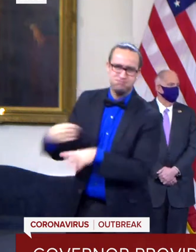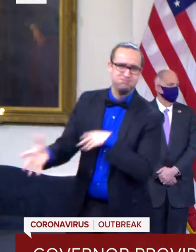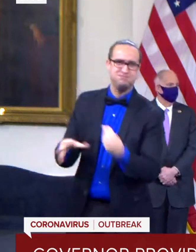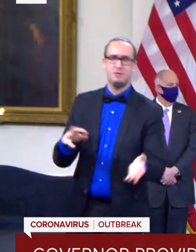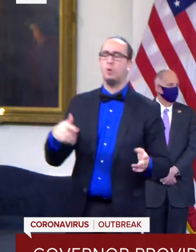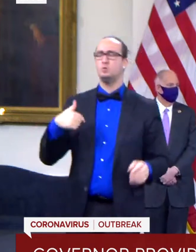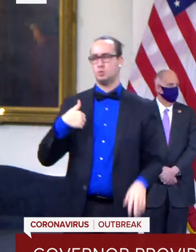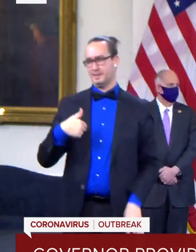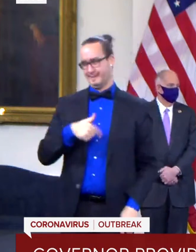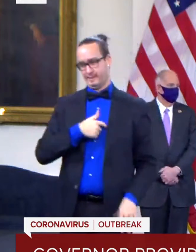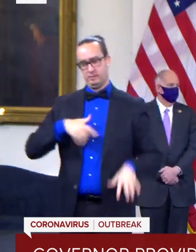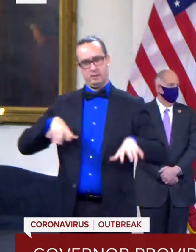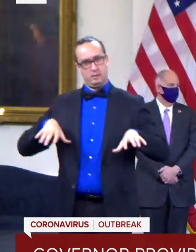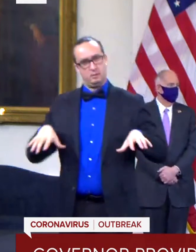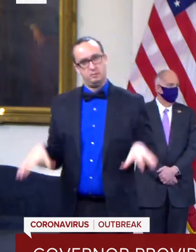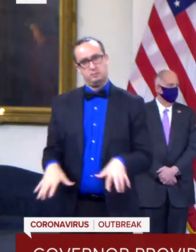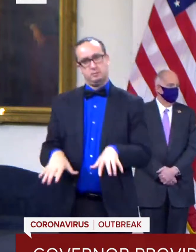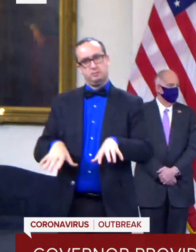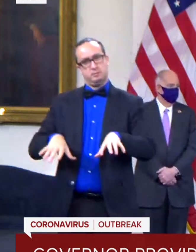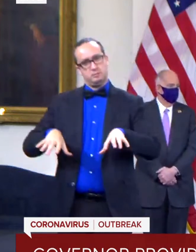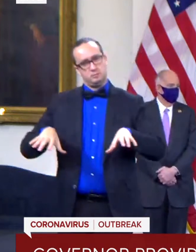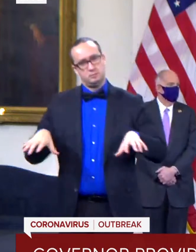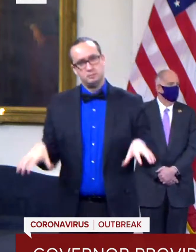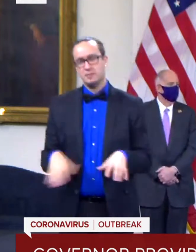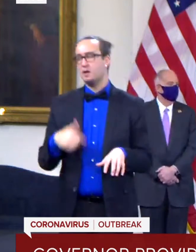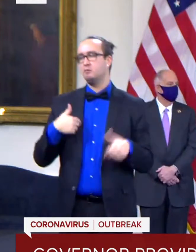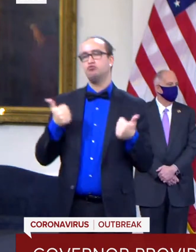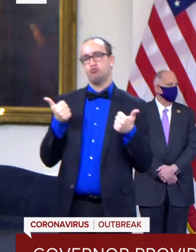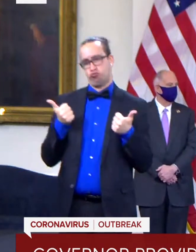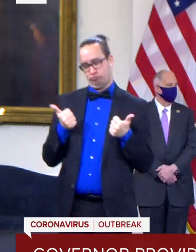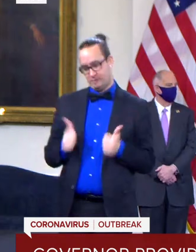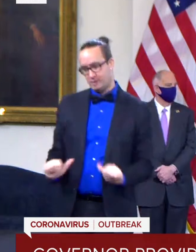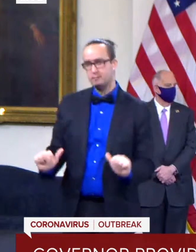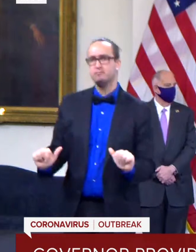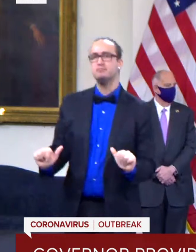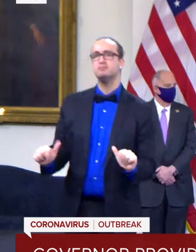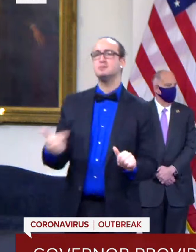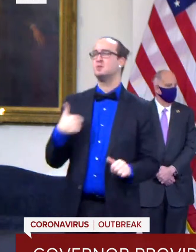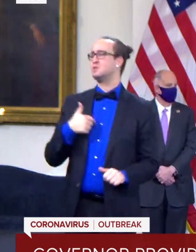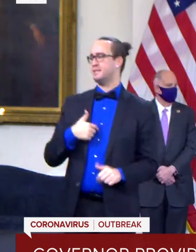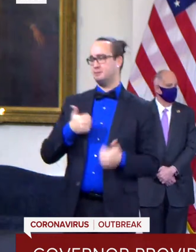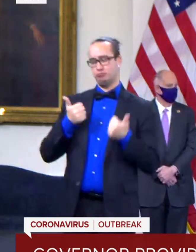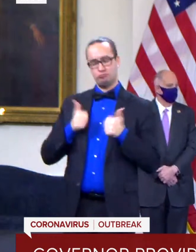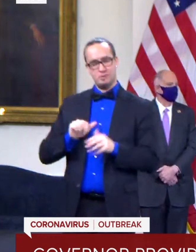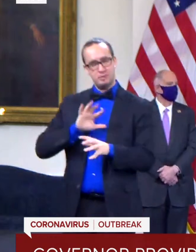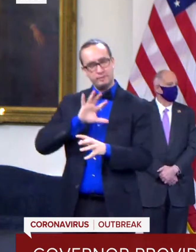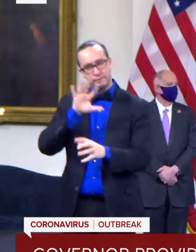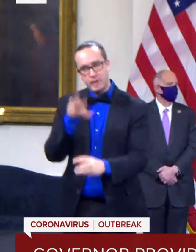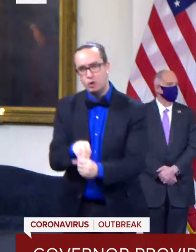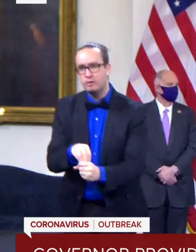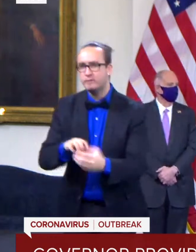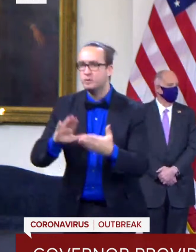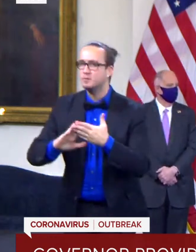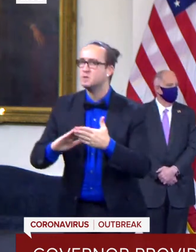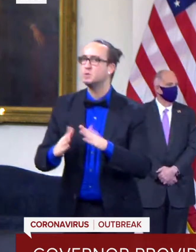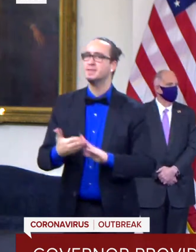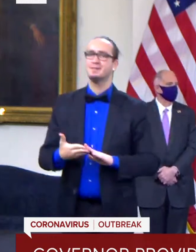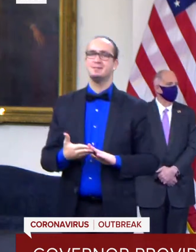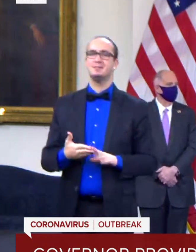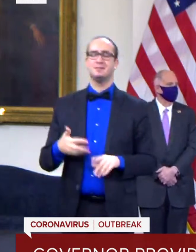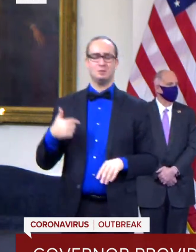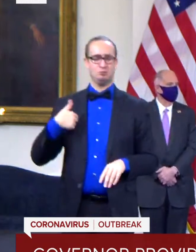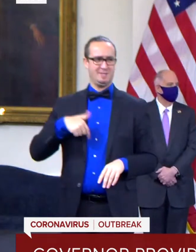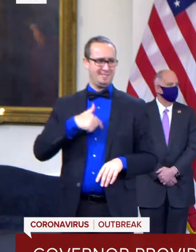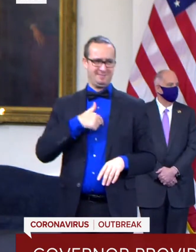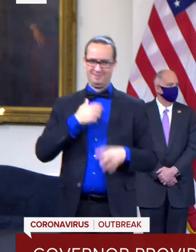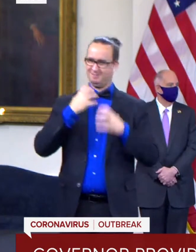not for lack of trying or lack of being in the community and doing what the National Guard does best, supporting our homeland. So we will